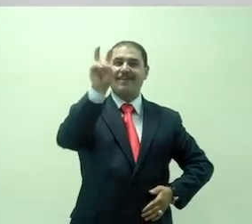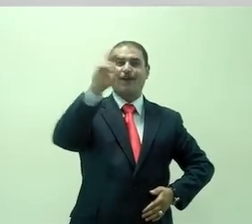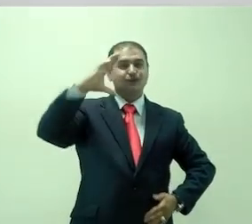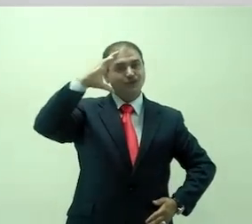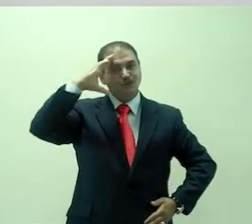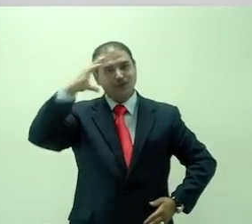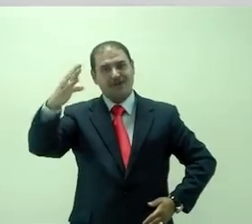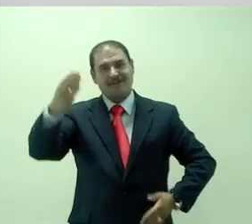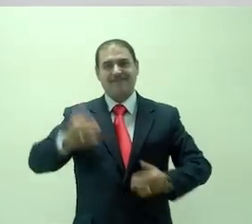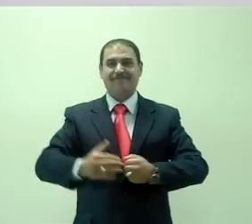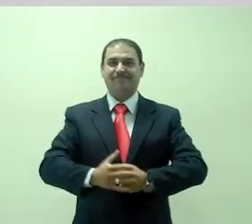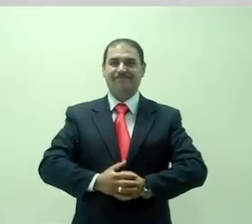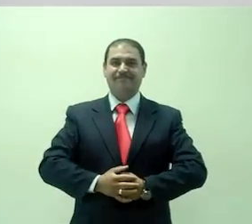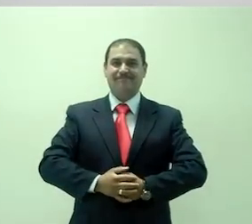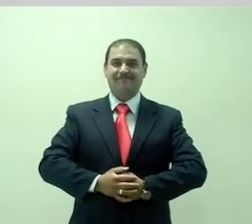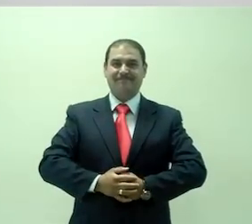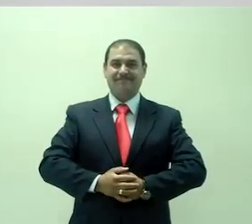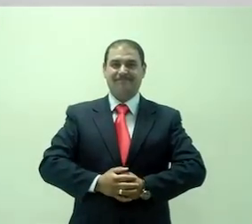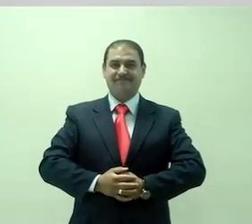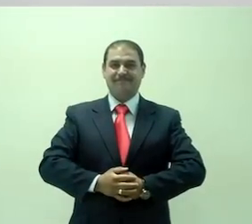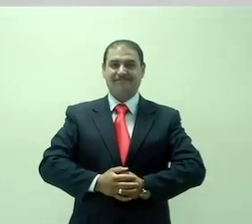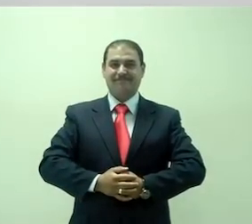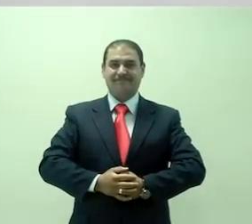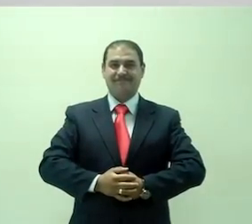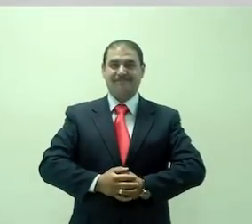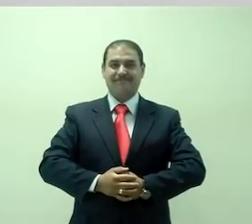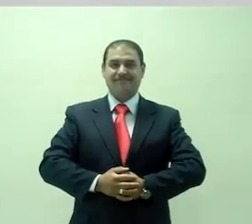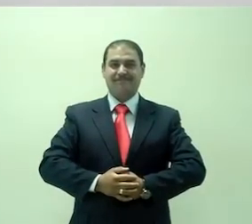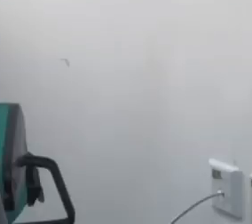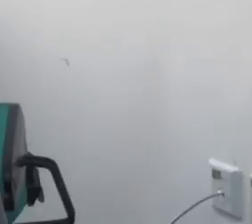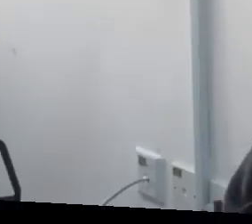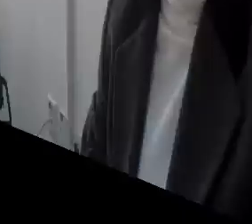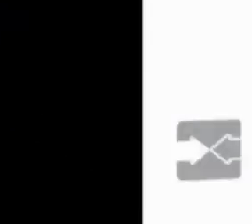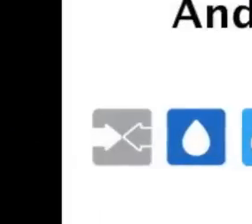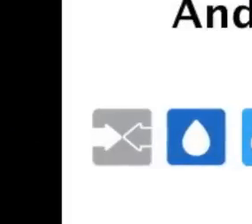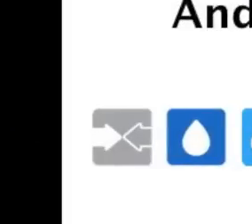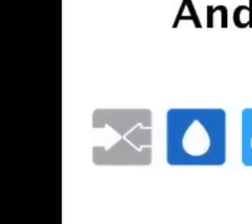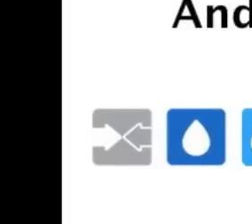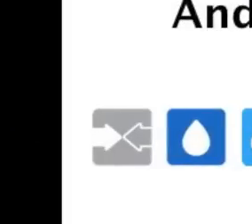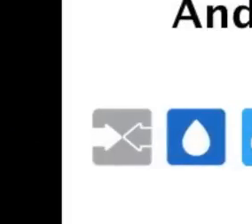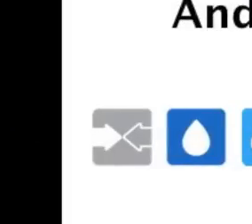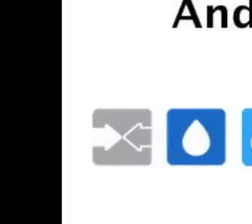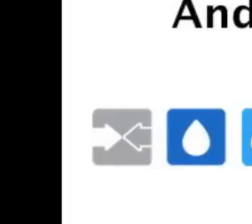on behalf of the Post 2015 team, thank you very much. Thank you very much. Thank you.